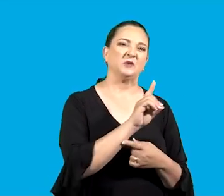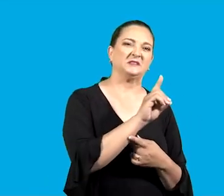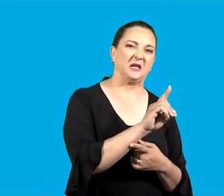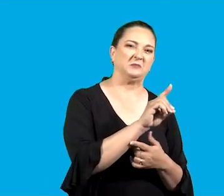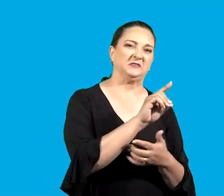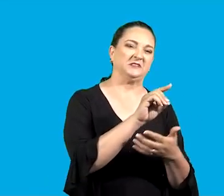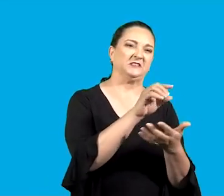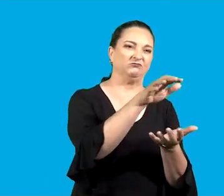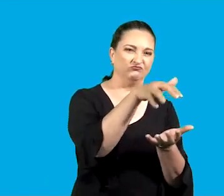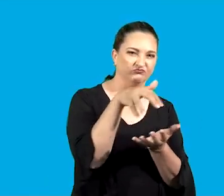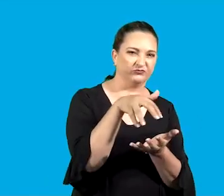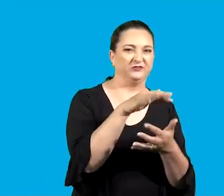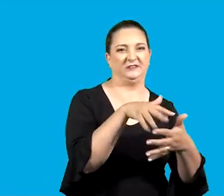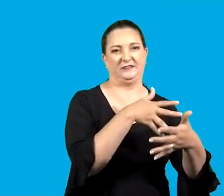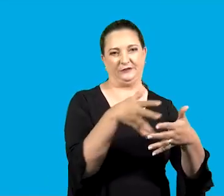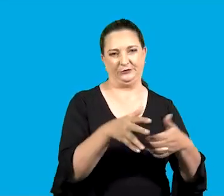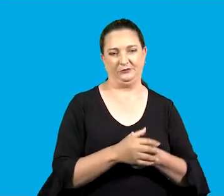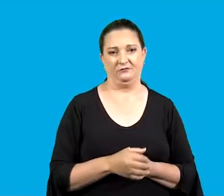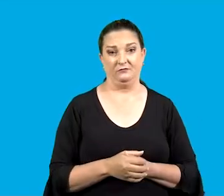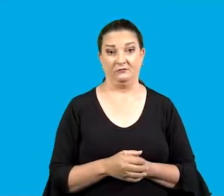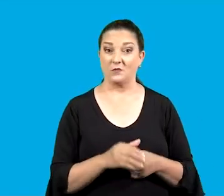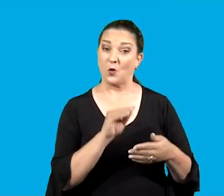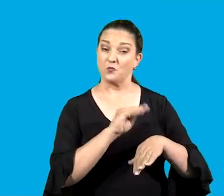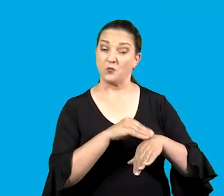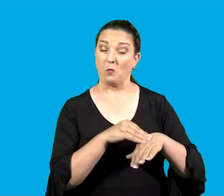Here are some content and skills problems.